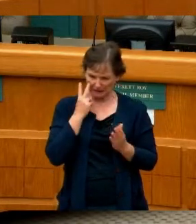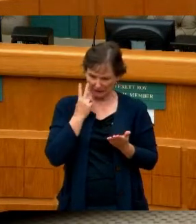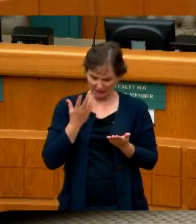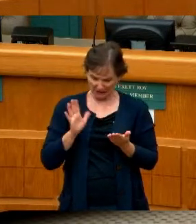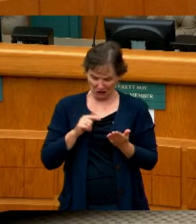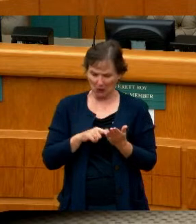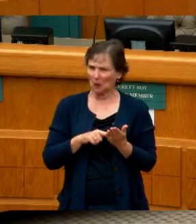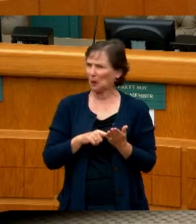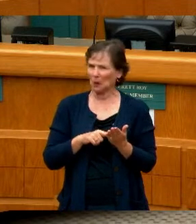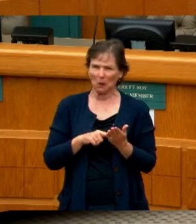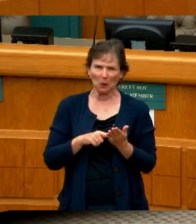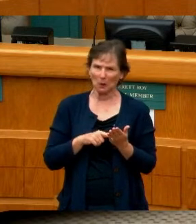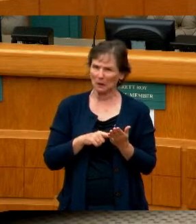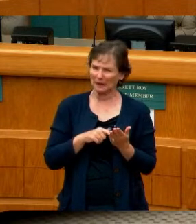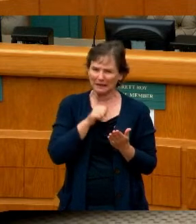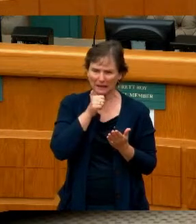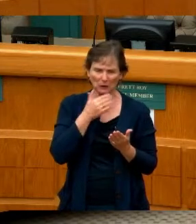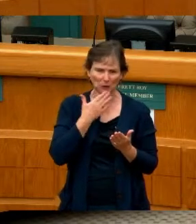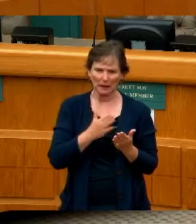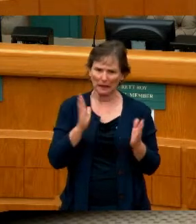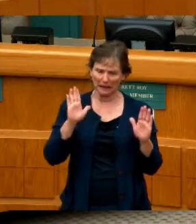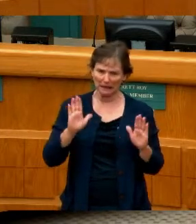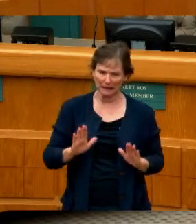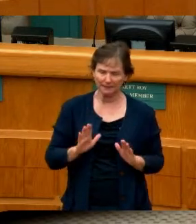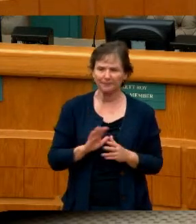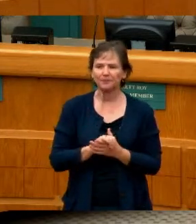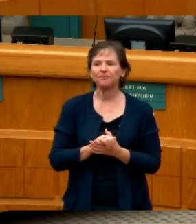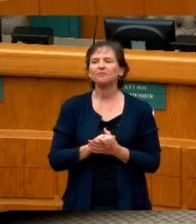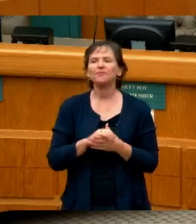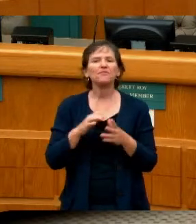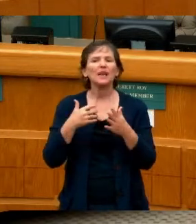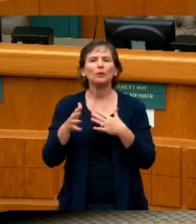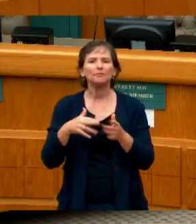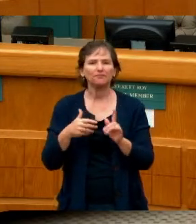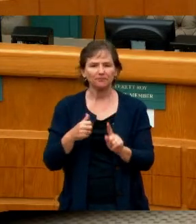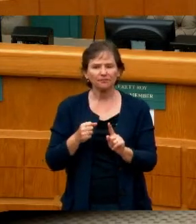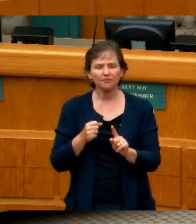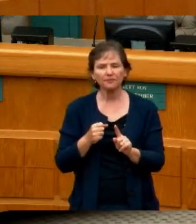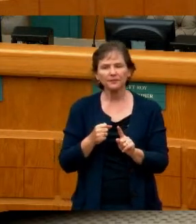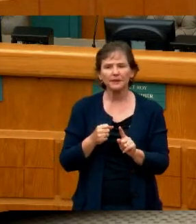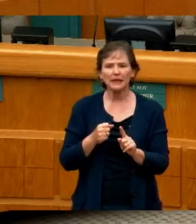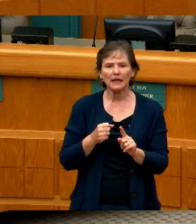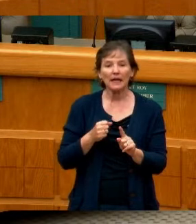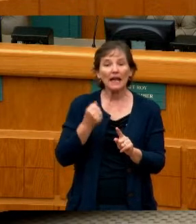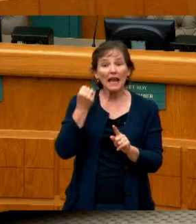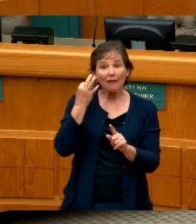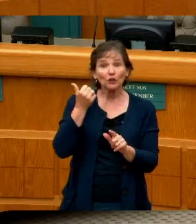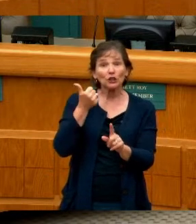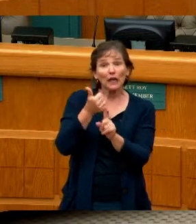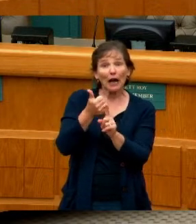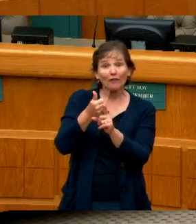seen, it takes a real optimist to turn that around. And as I mentioned the other day,